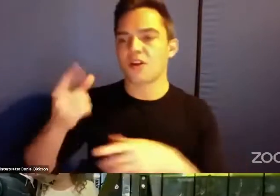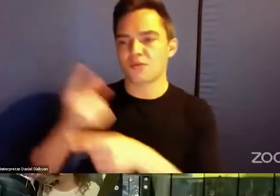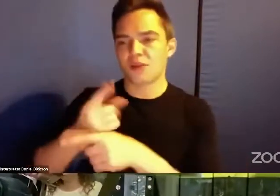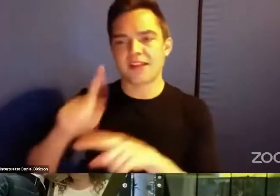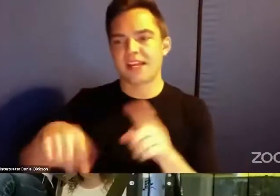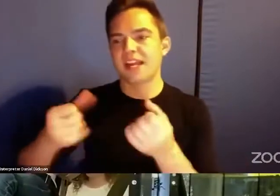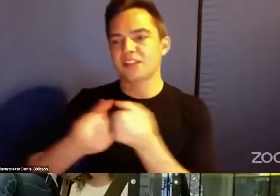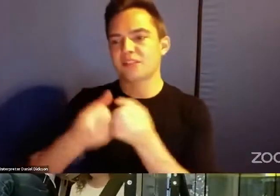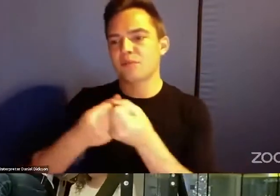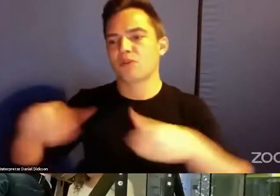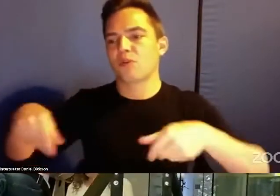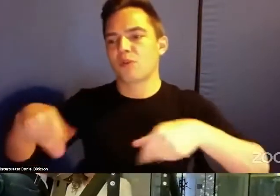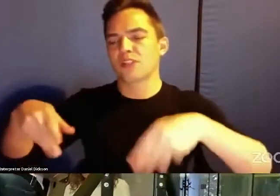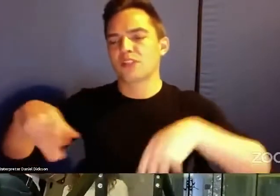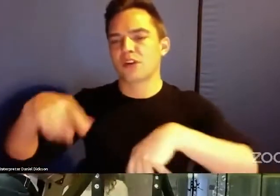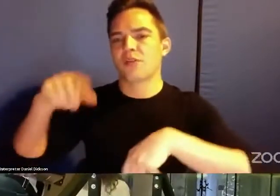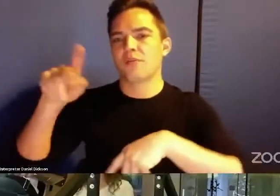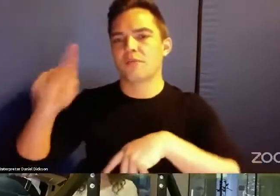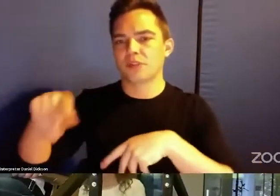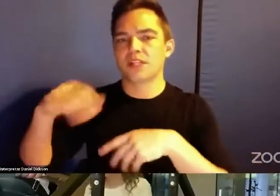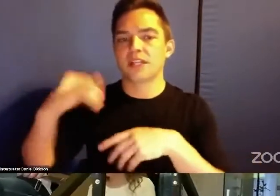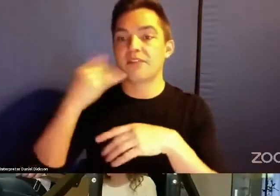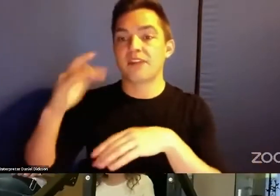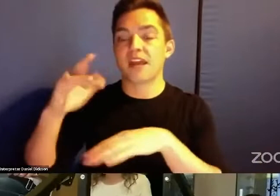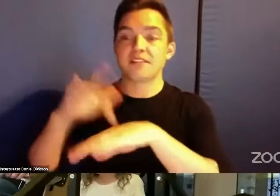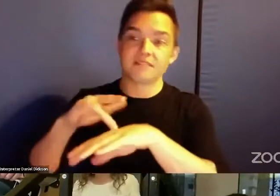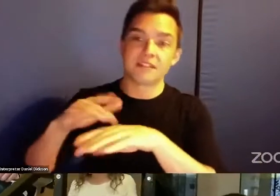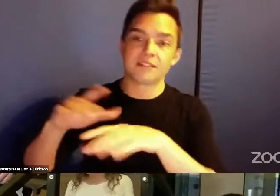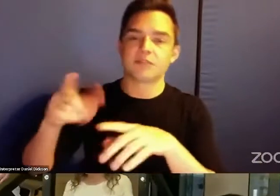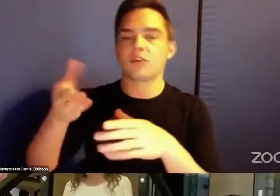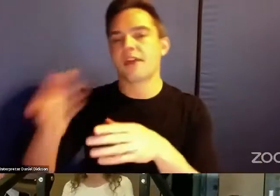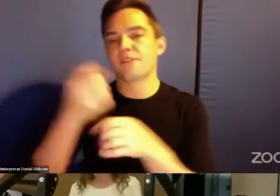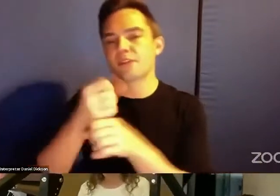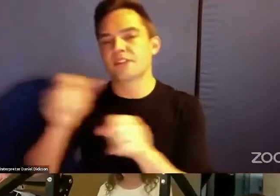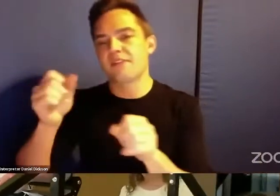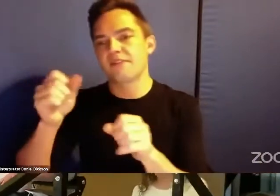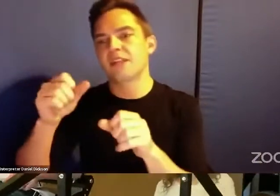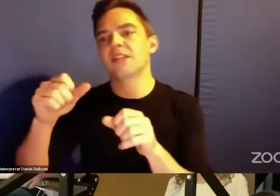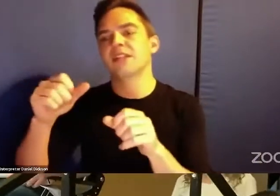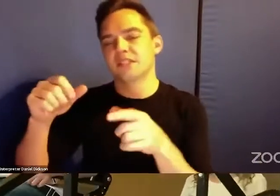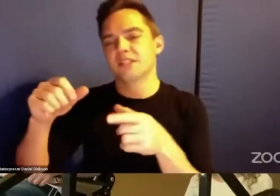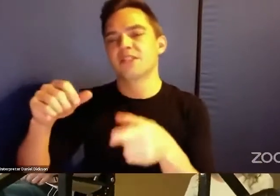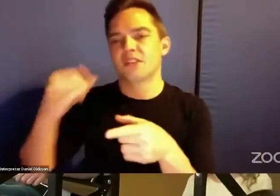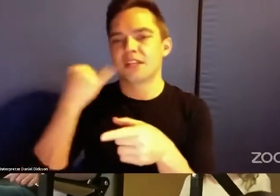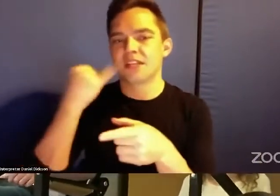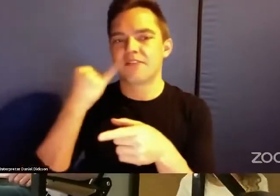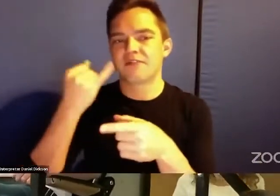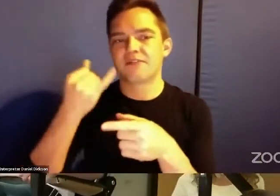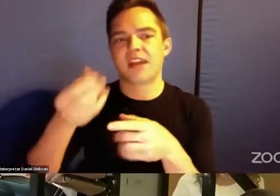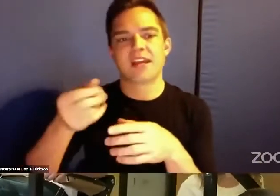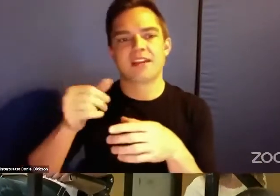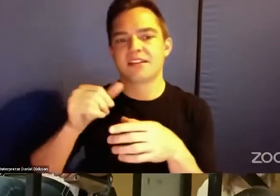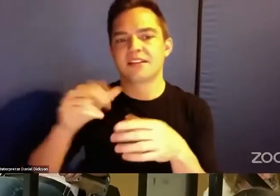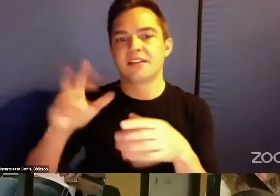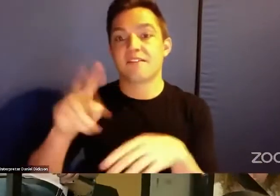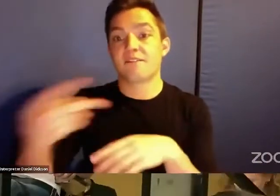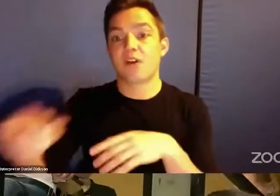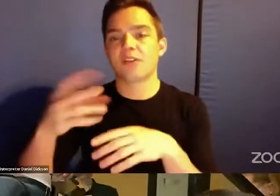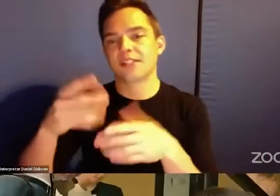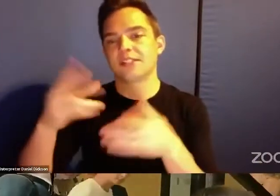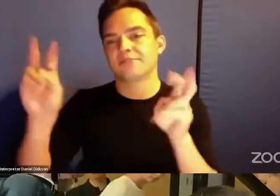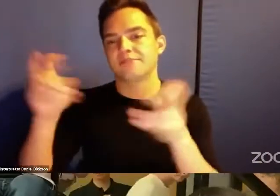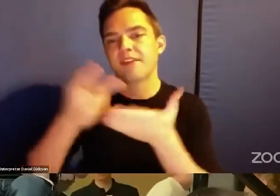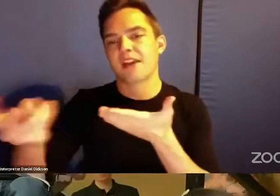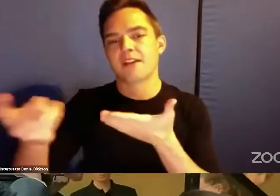fail, of course, but they are there for safety. You also see that Christian is sitting quite high above the ground when he's moving up the